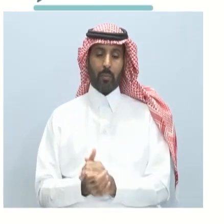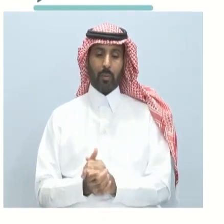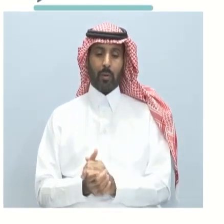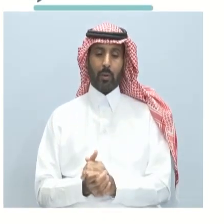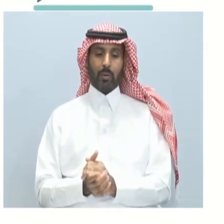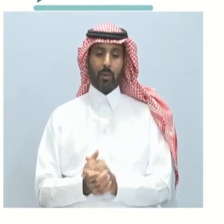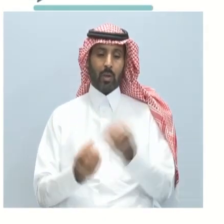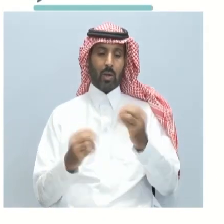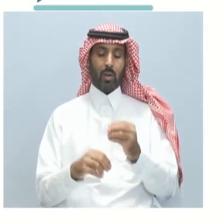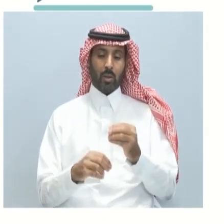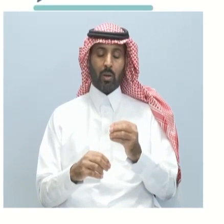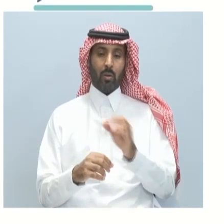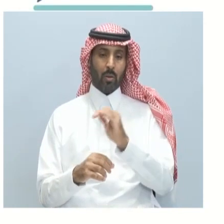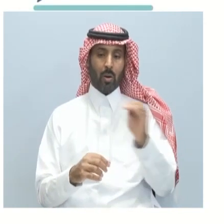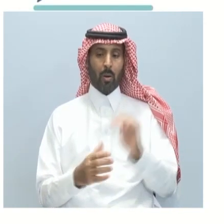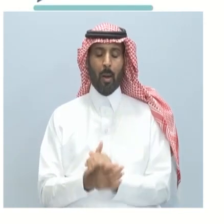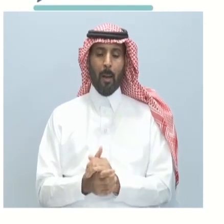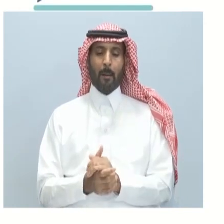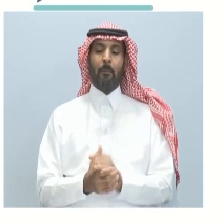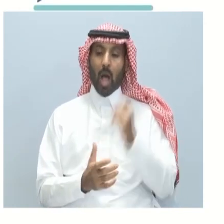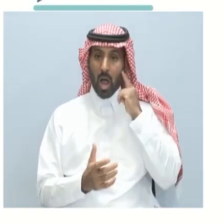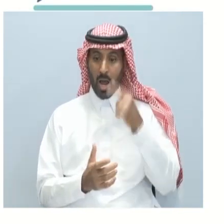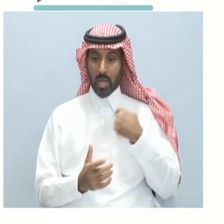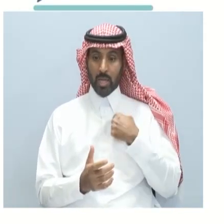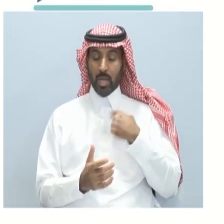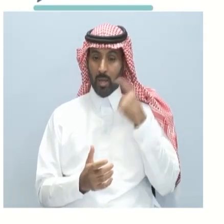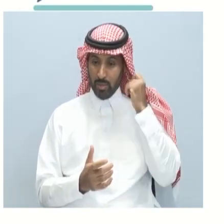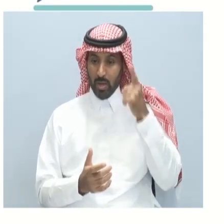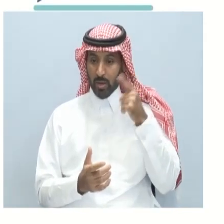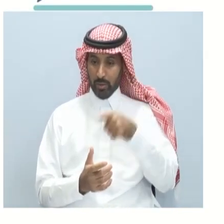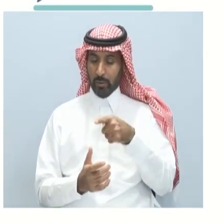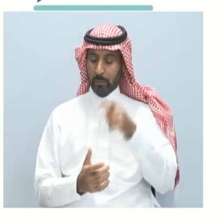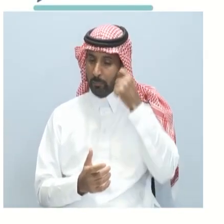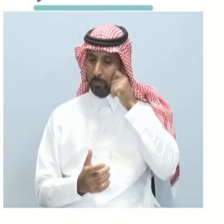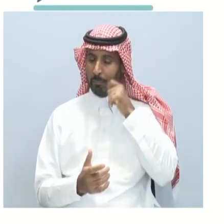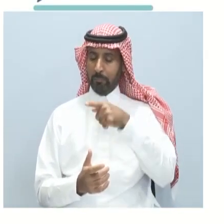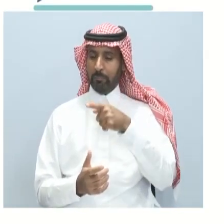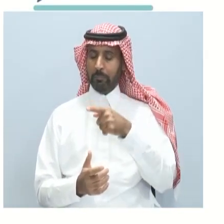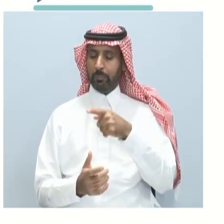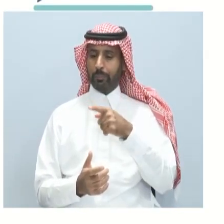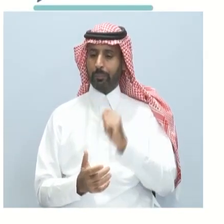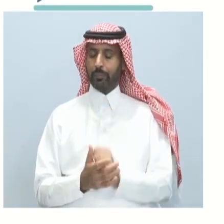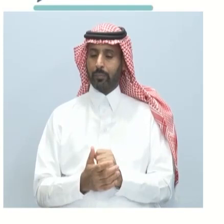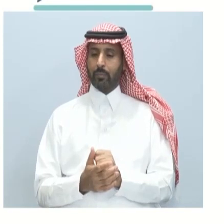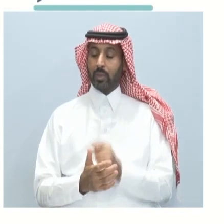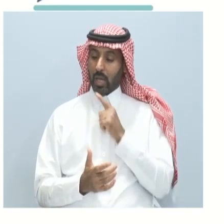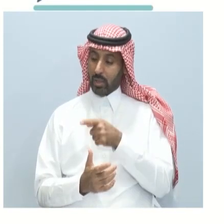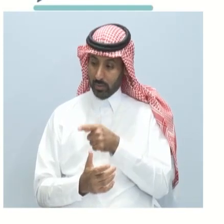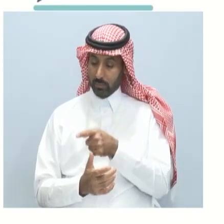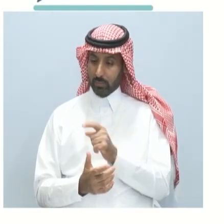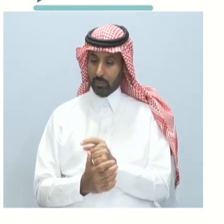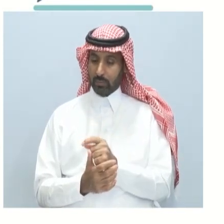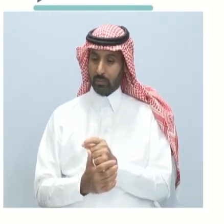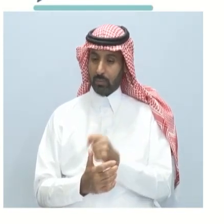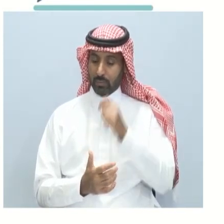a lot of expressions. We have, for example, I think he or she is. I regard him or her as. He,